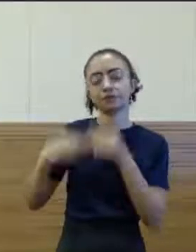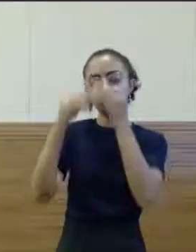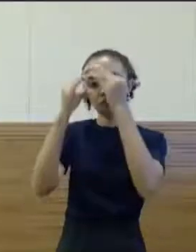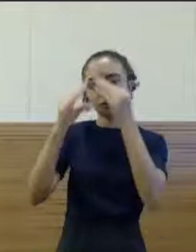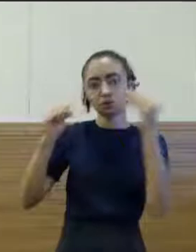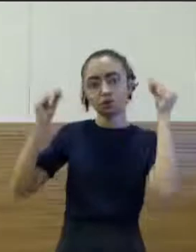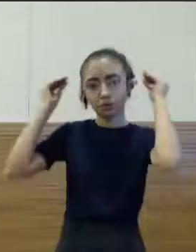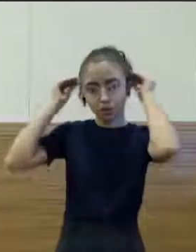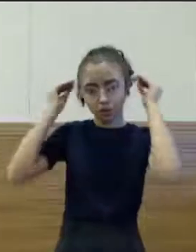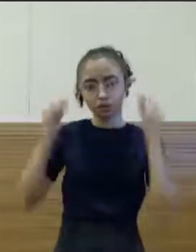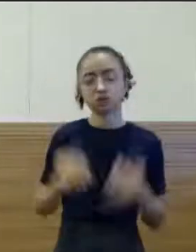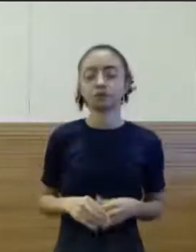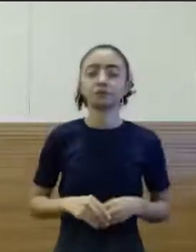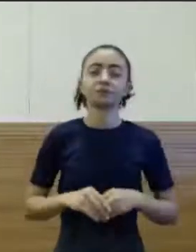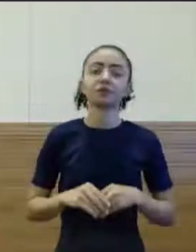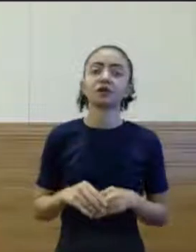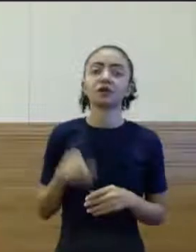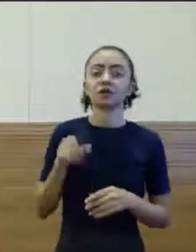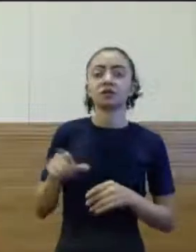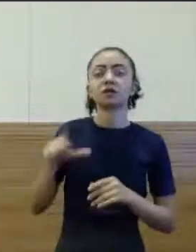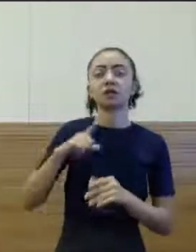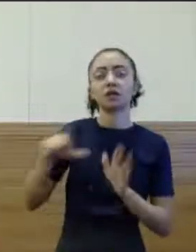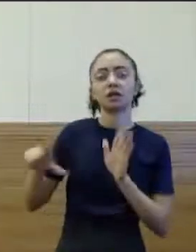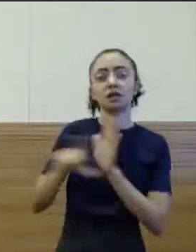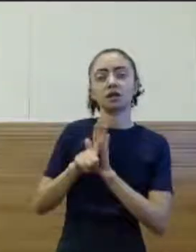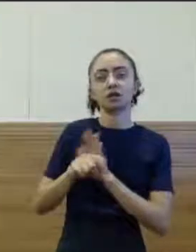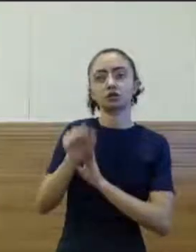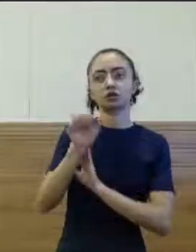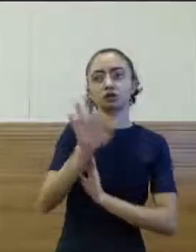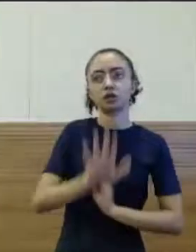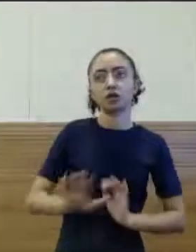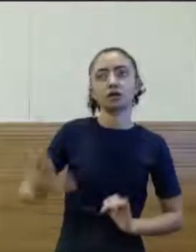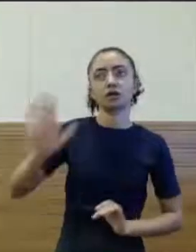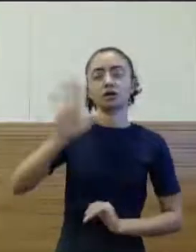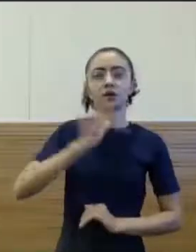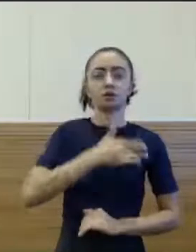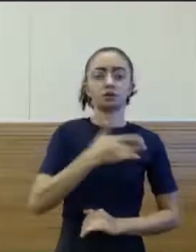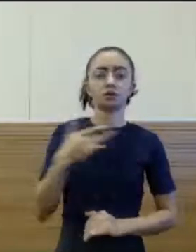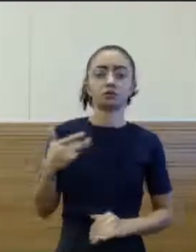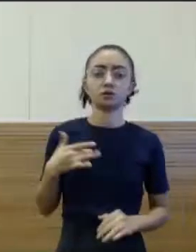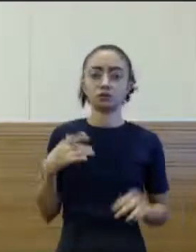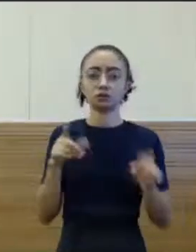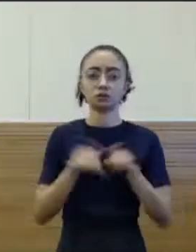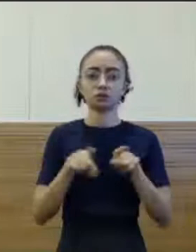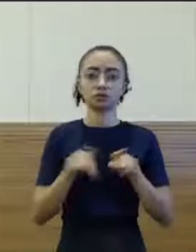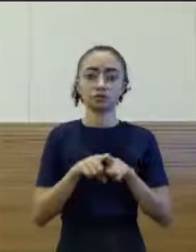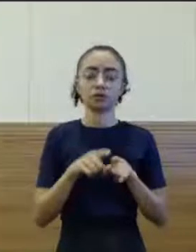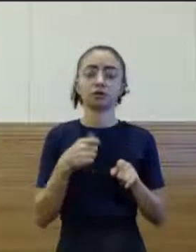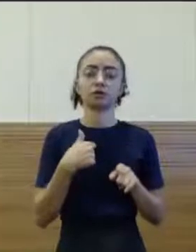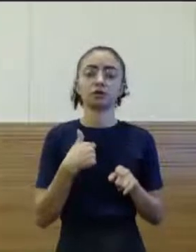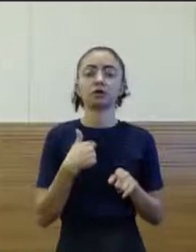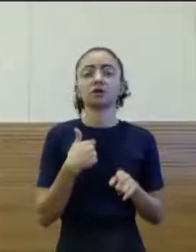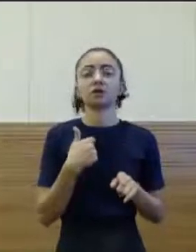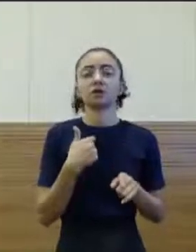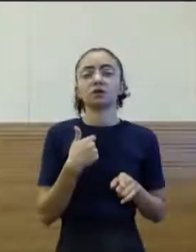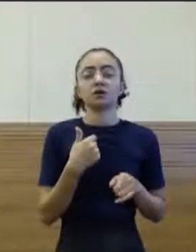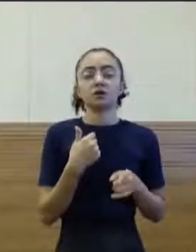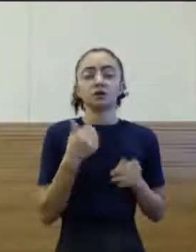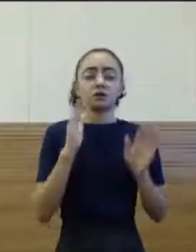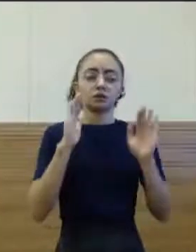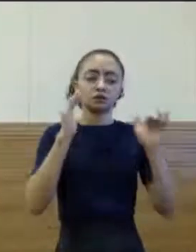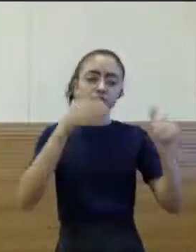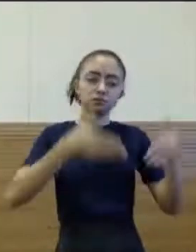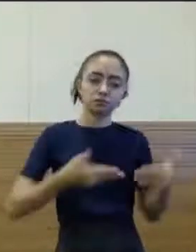the United States of Mexico, the general health law, and official guideline that for